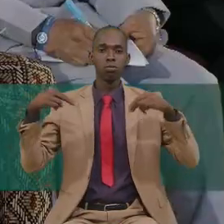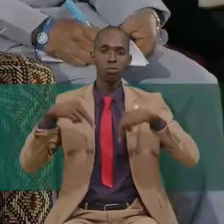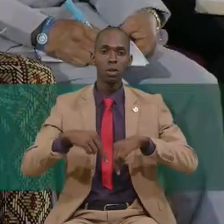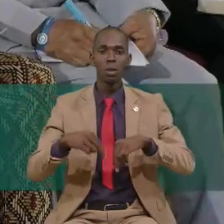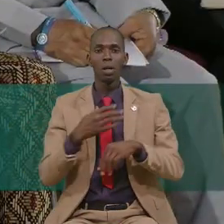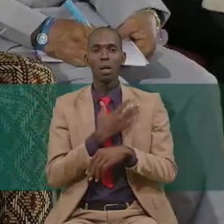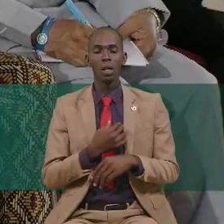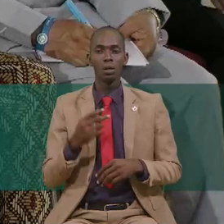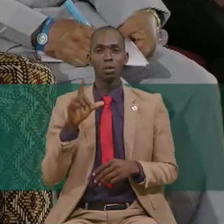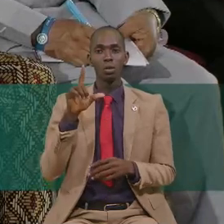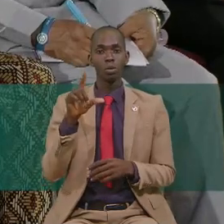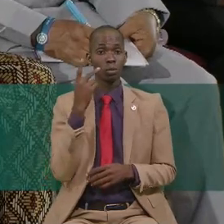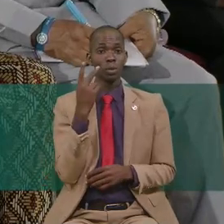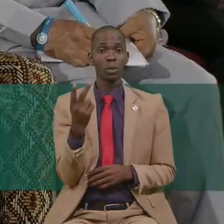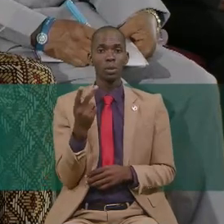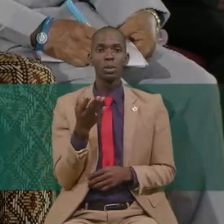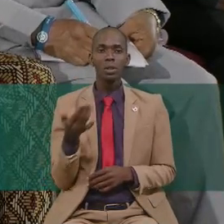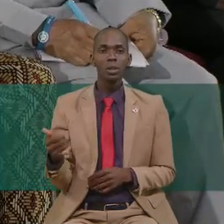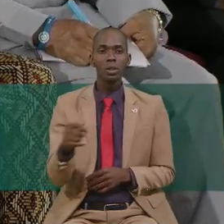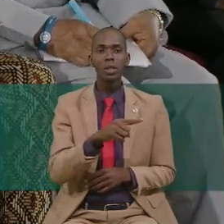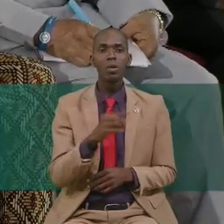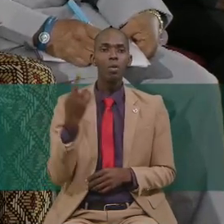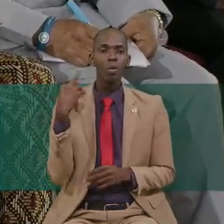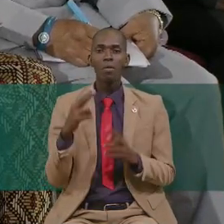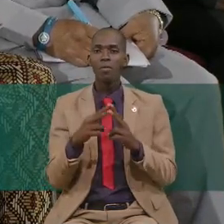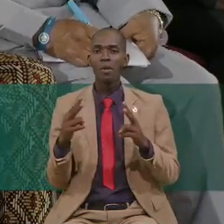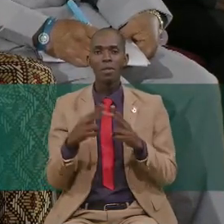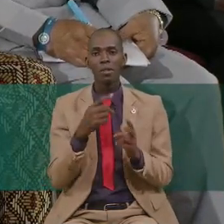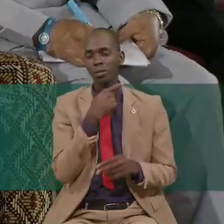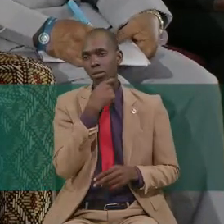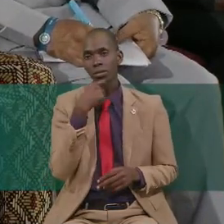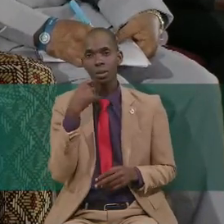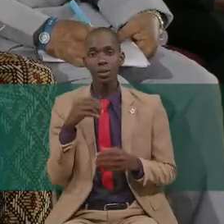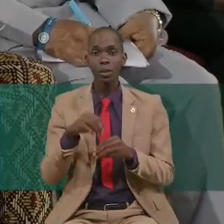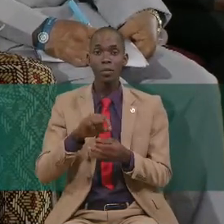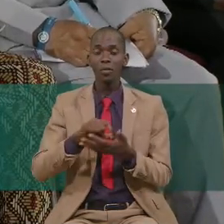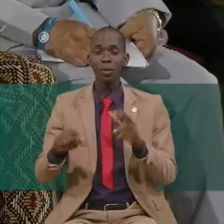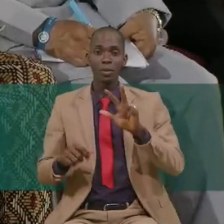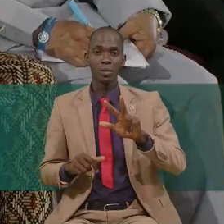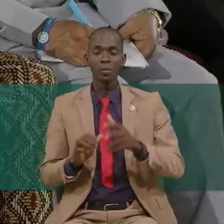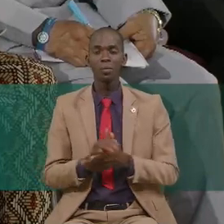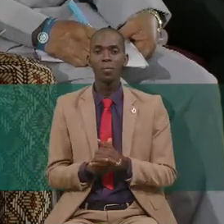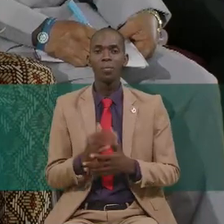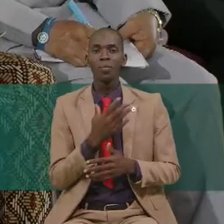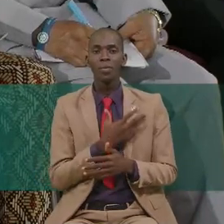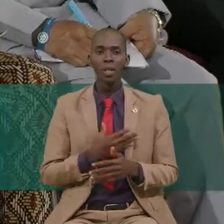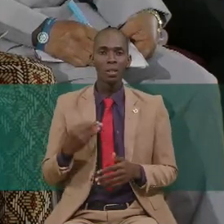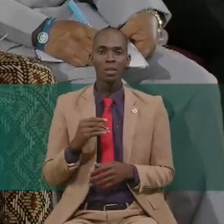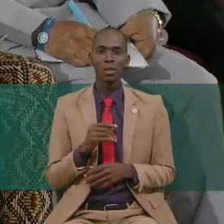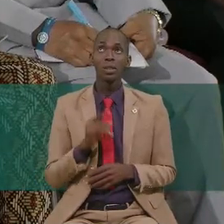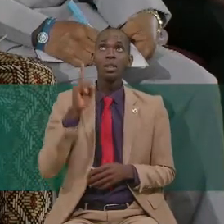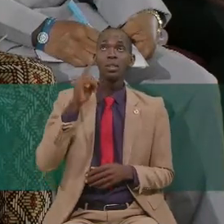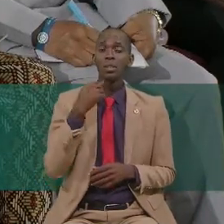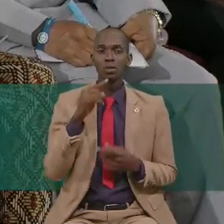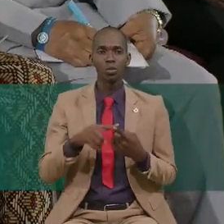lo, they were very dry." In verse 3, it says, "And he said unto me, Son of